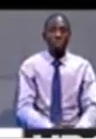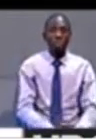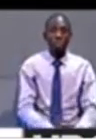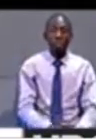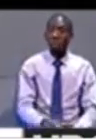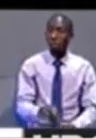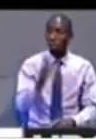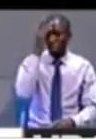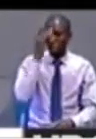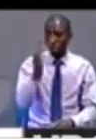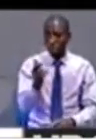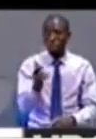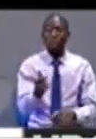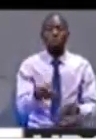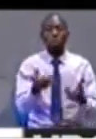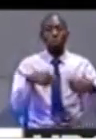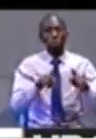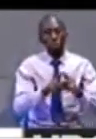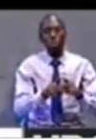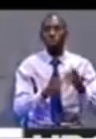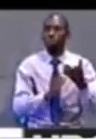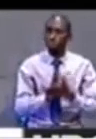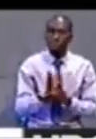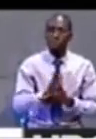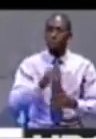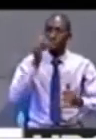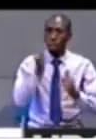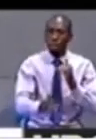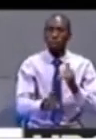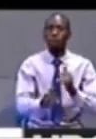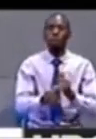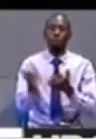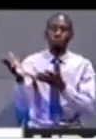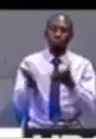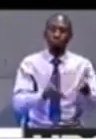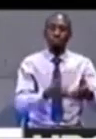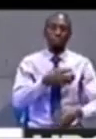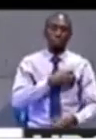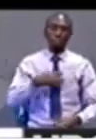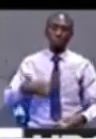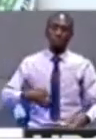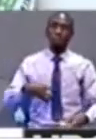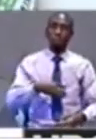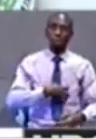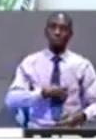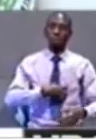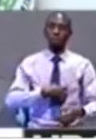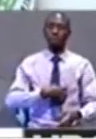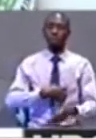That's why we had eventually to bring in the army to